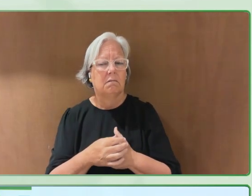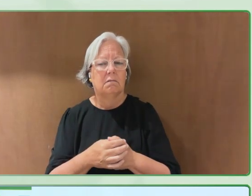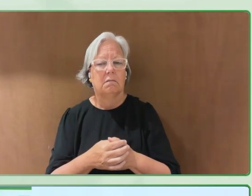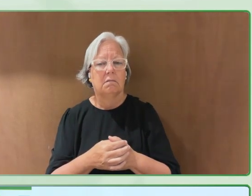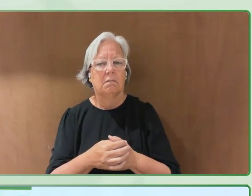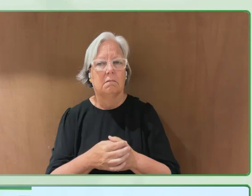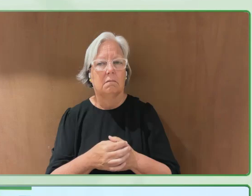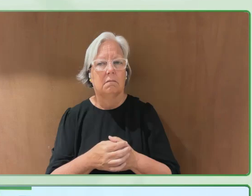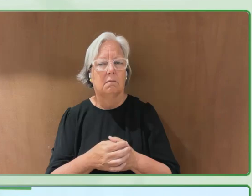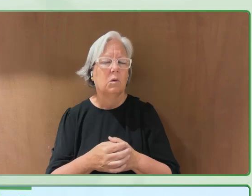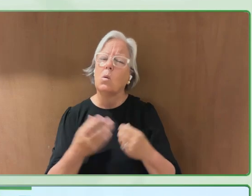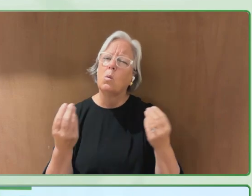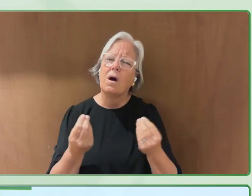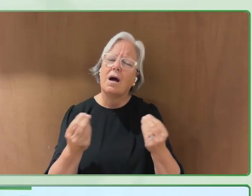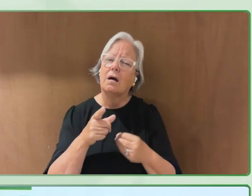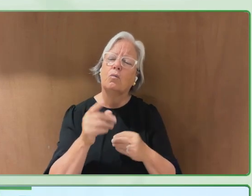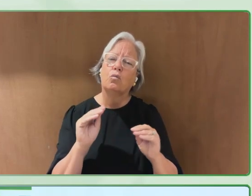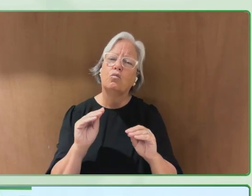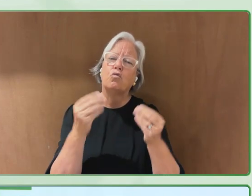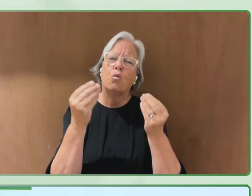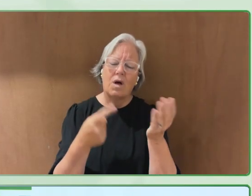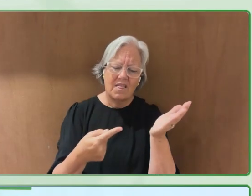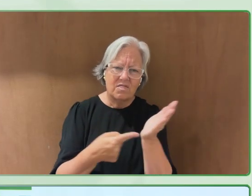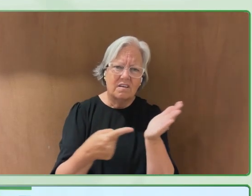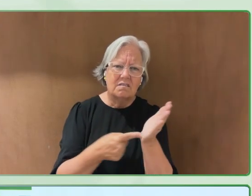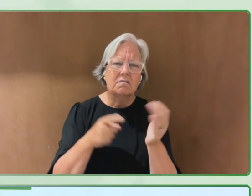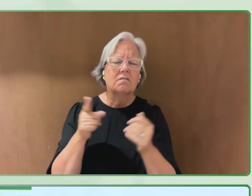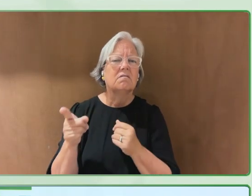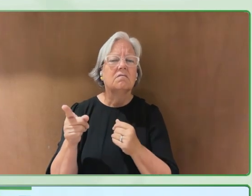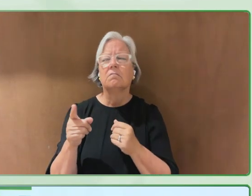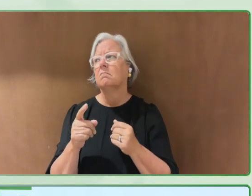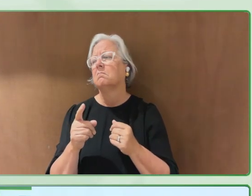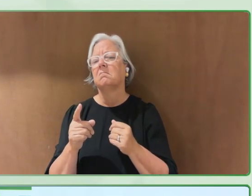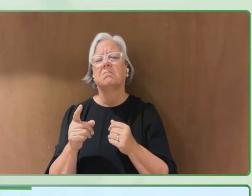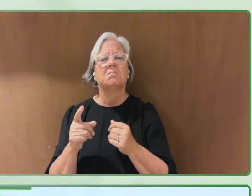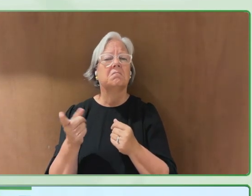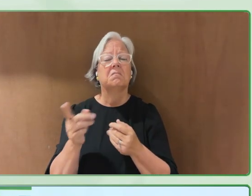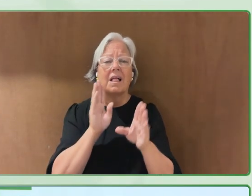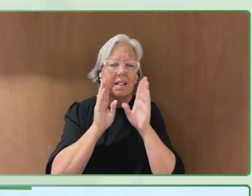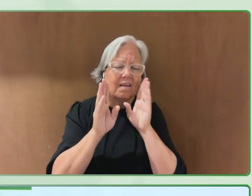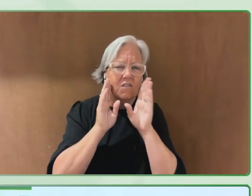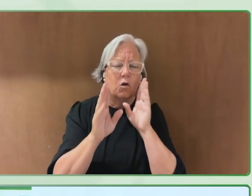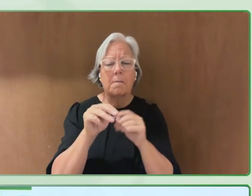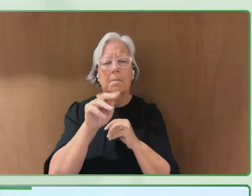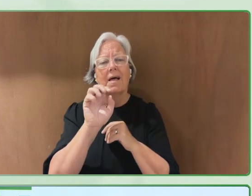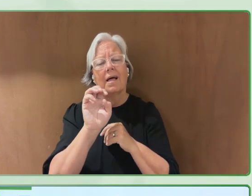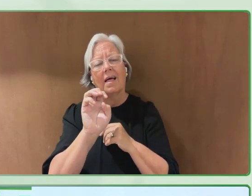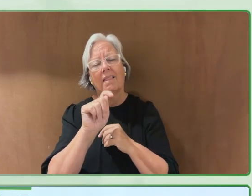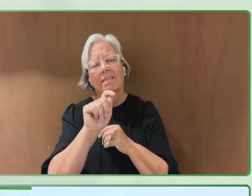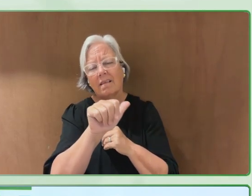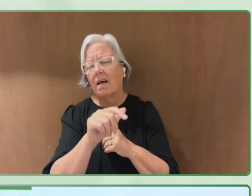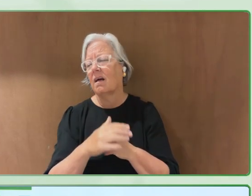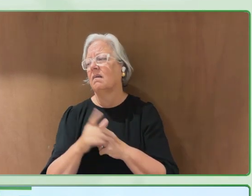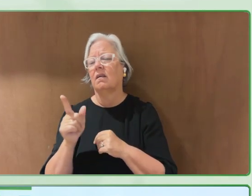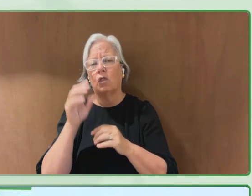Why are young tech entrepreneurs? You have the Facebook, Meta, you have Google. Where are